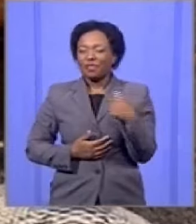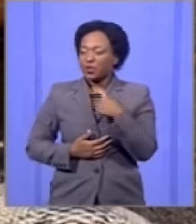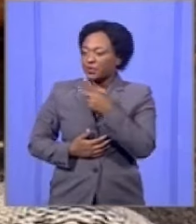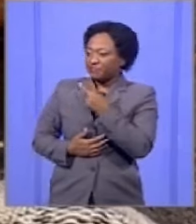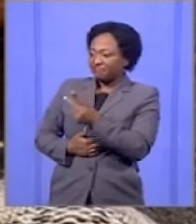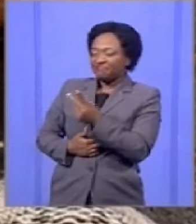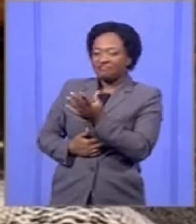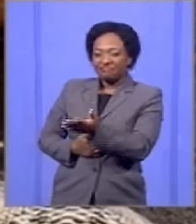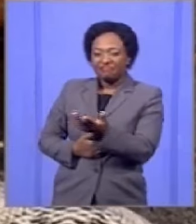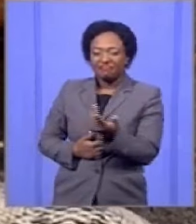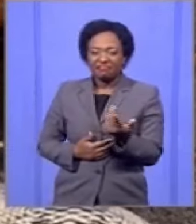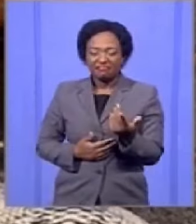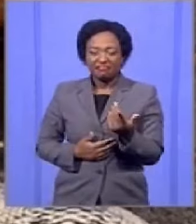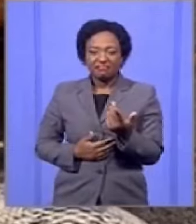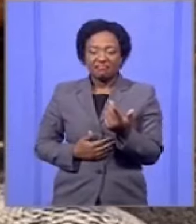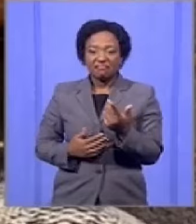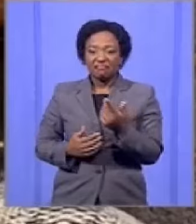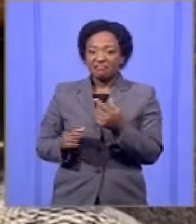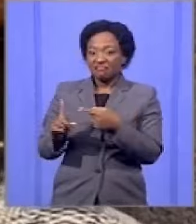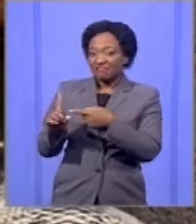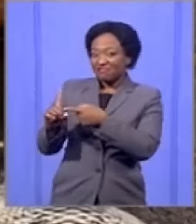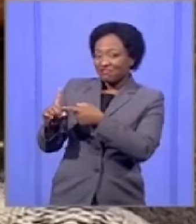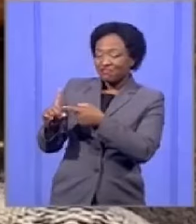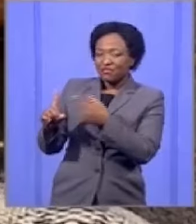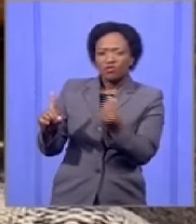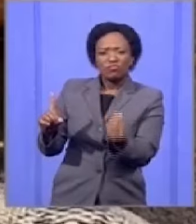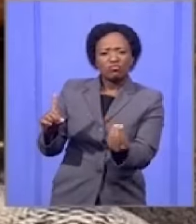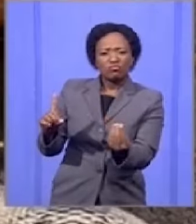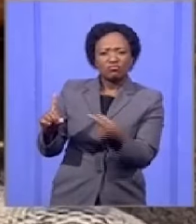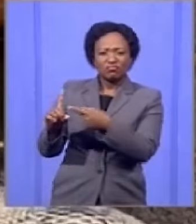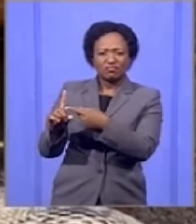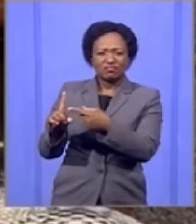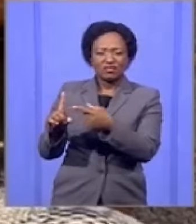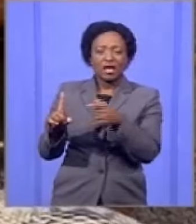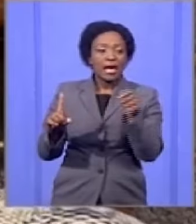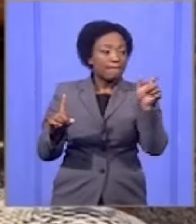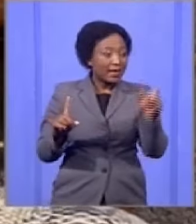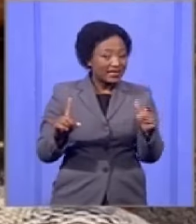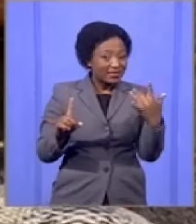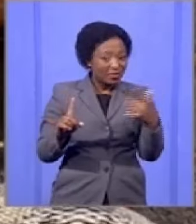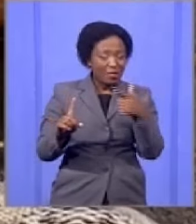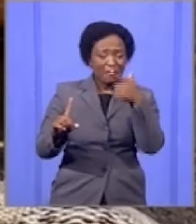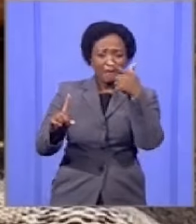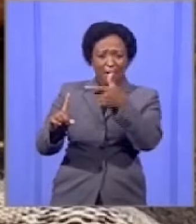see young life being taken, ka letsogo la motho.